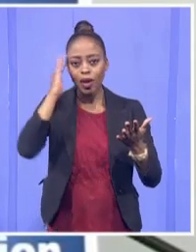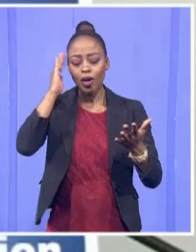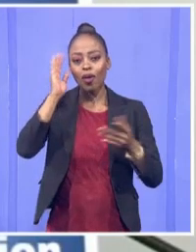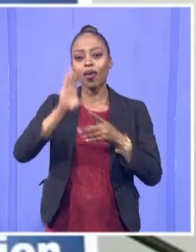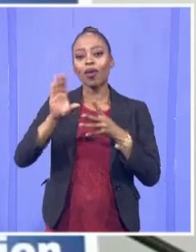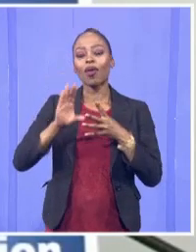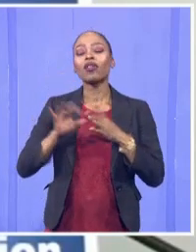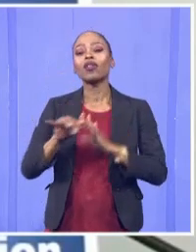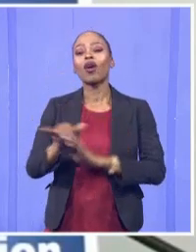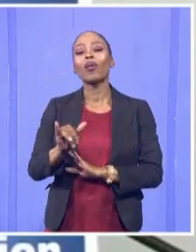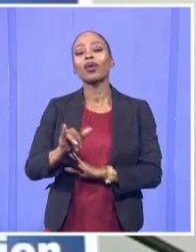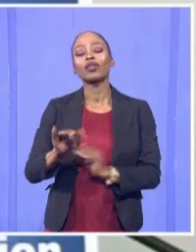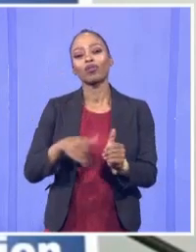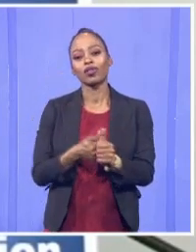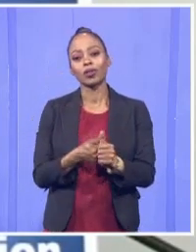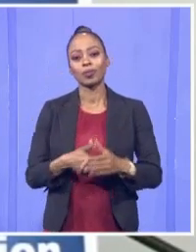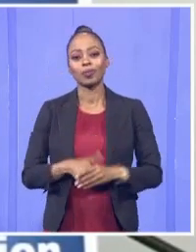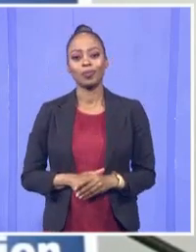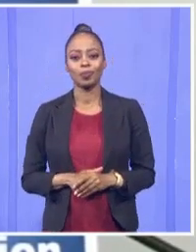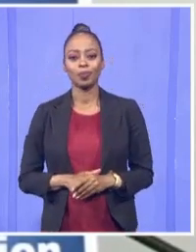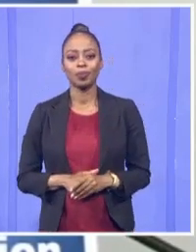criteria that we have followed.